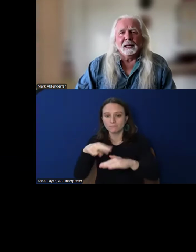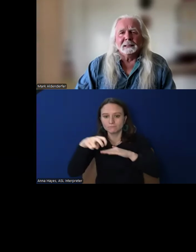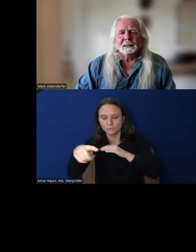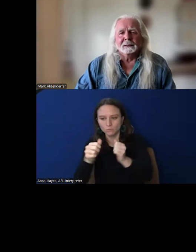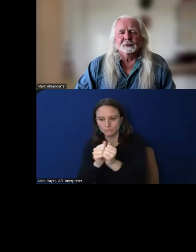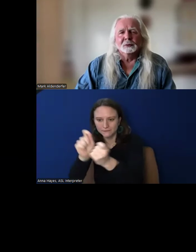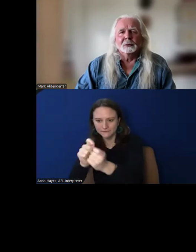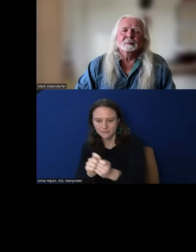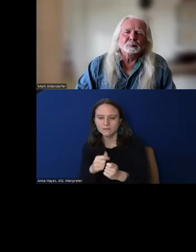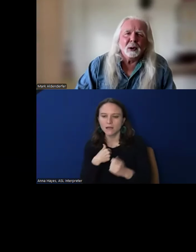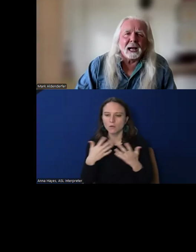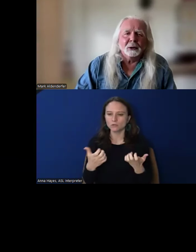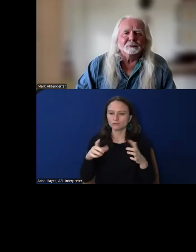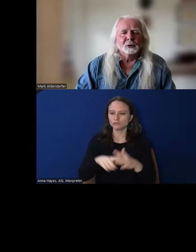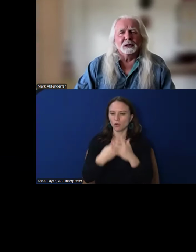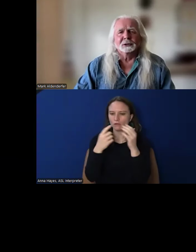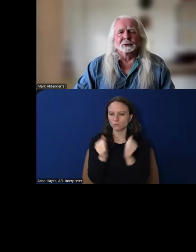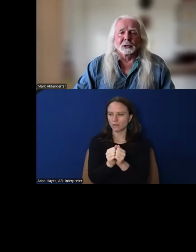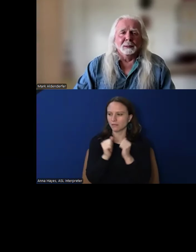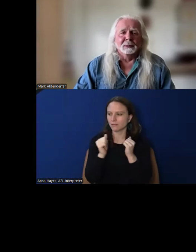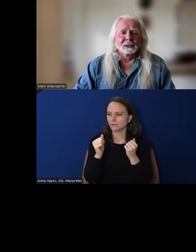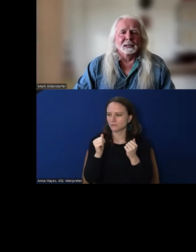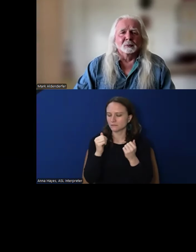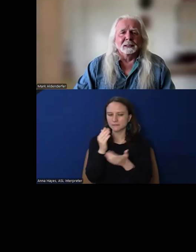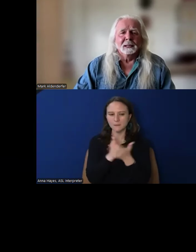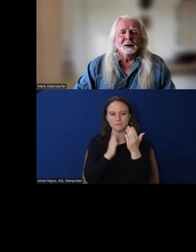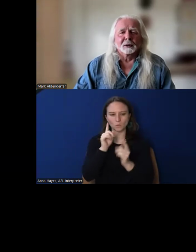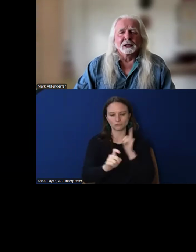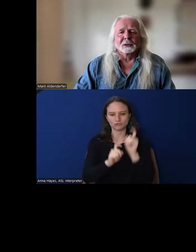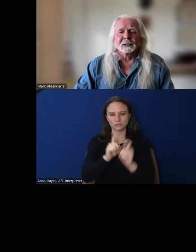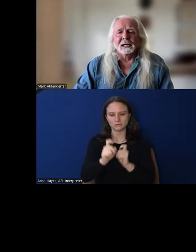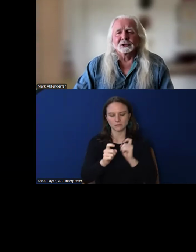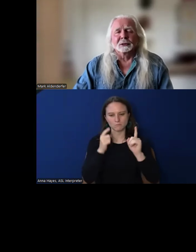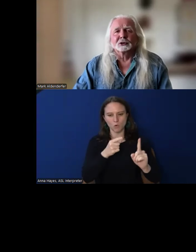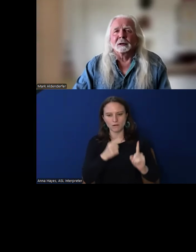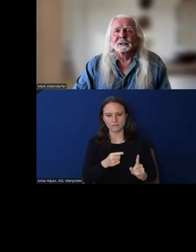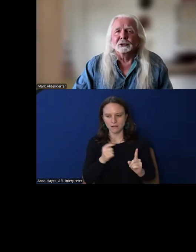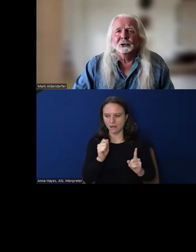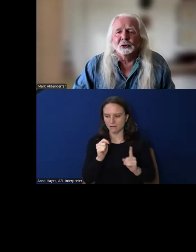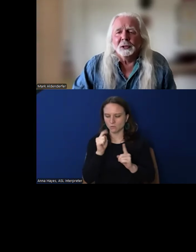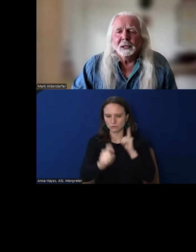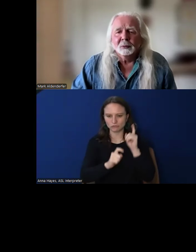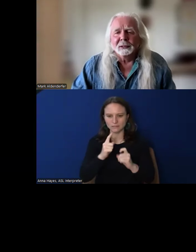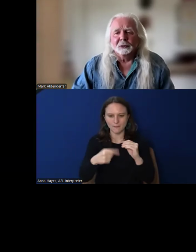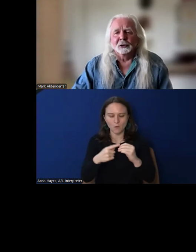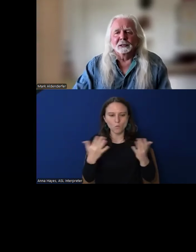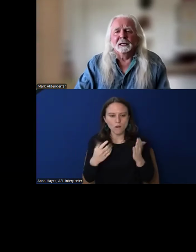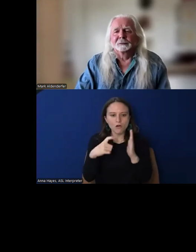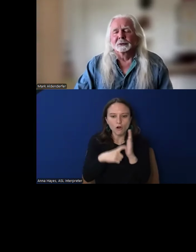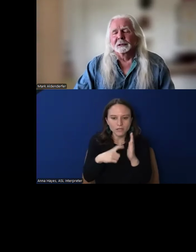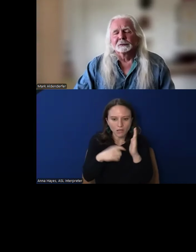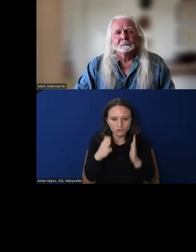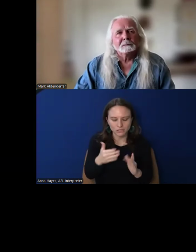to ask a few or point out a few questions or comments about what archaeology actually tries to do when they look at